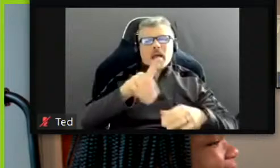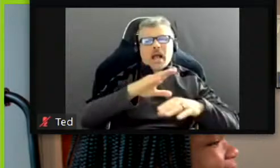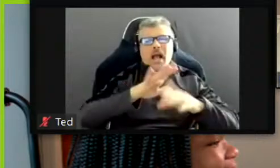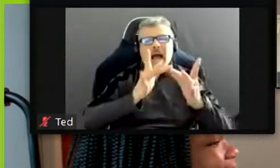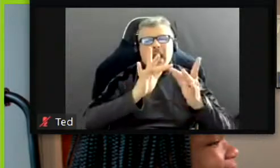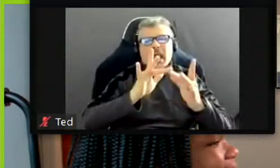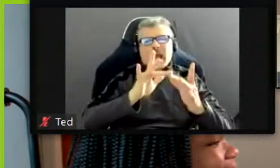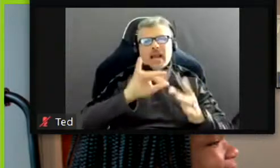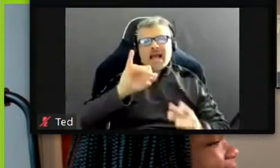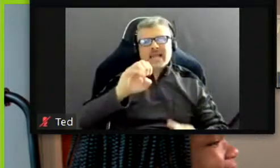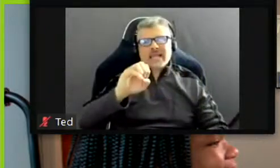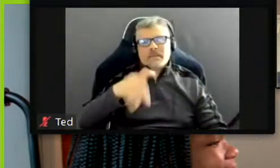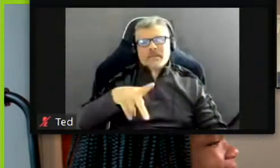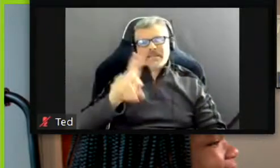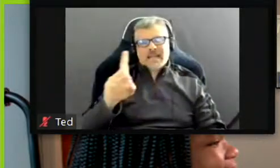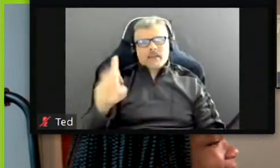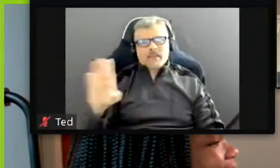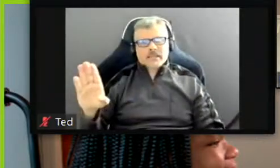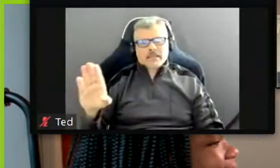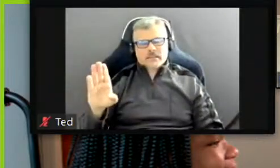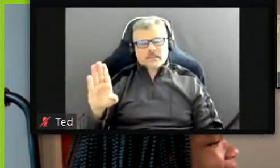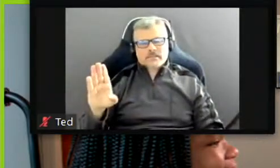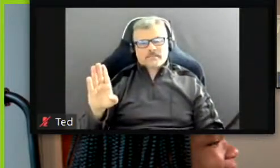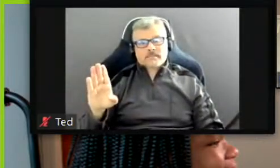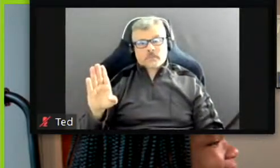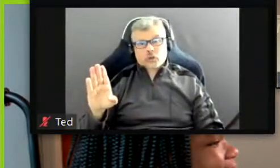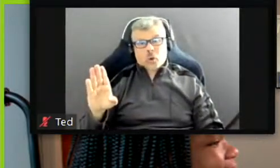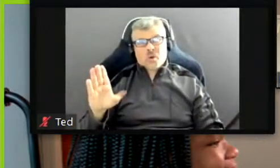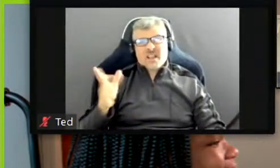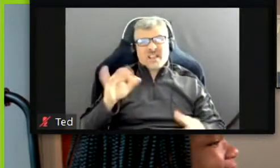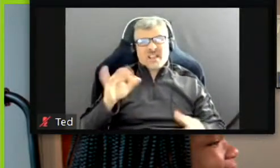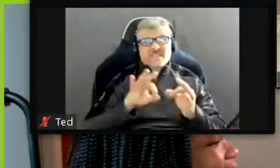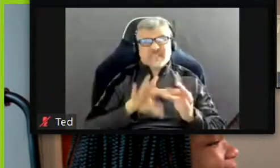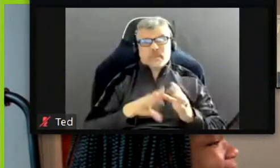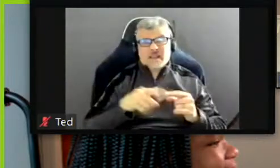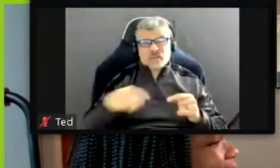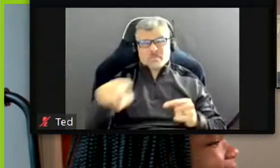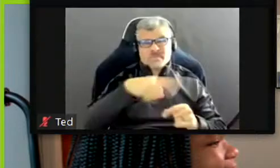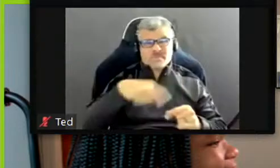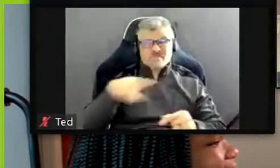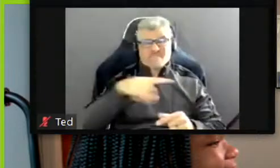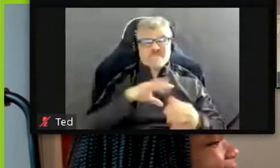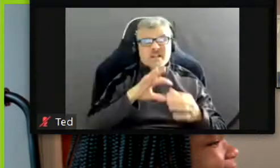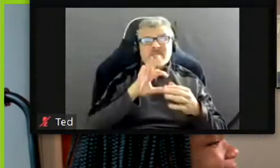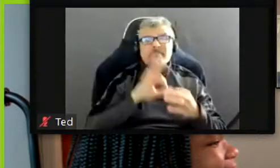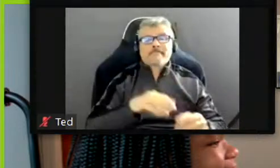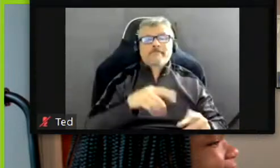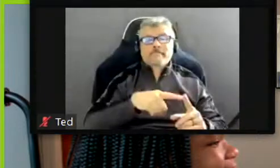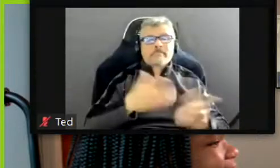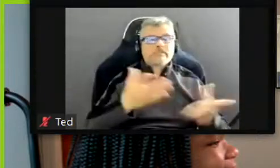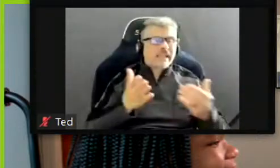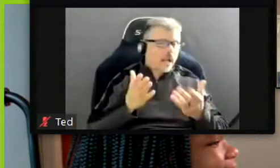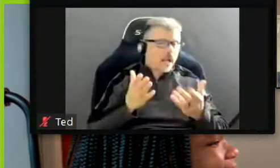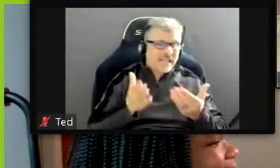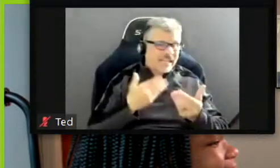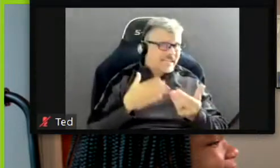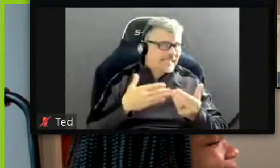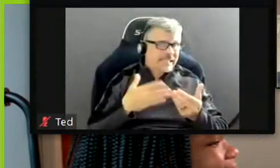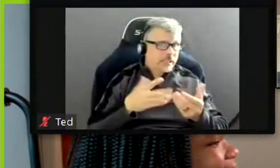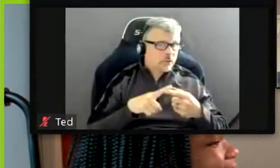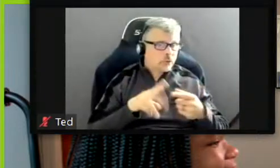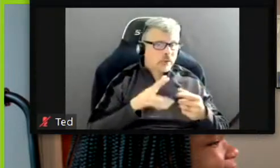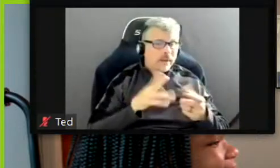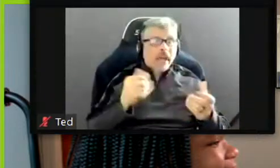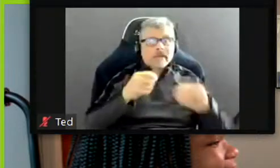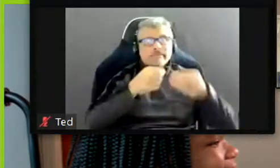database. And the feedback from work group members was mostly around ease of use, things like